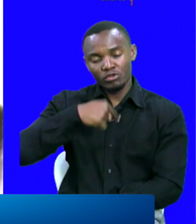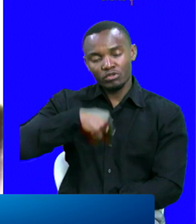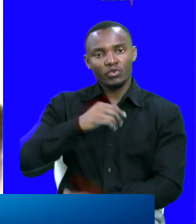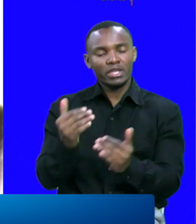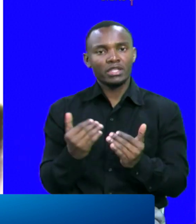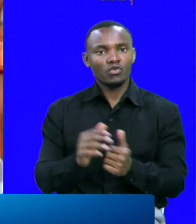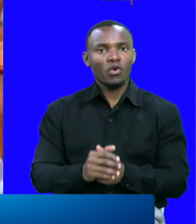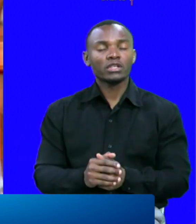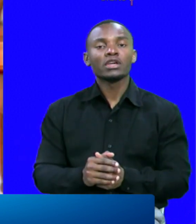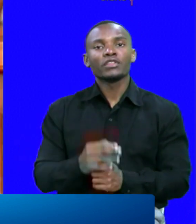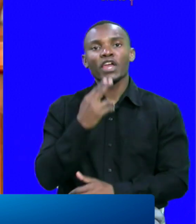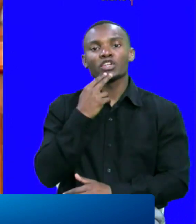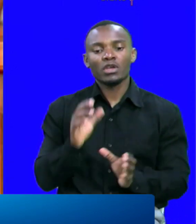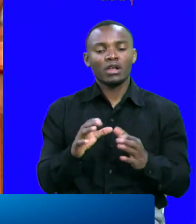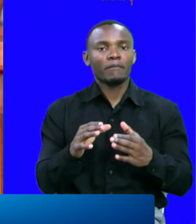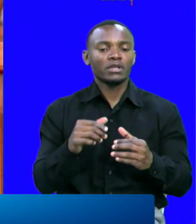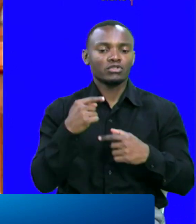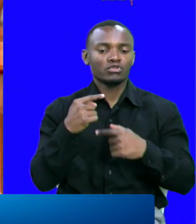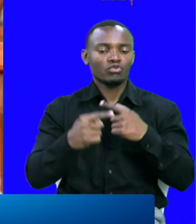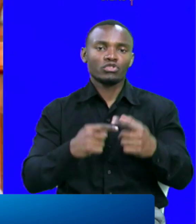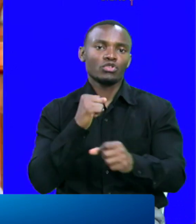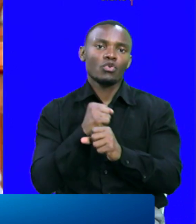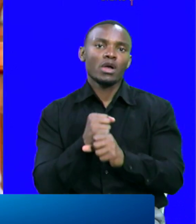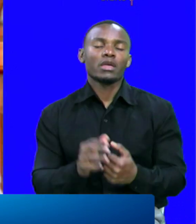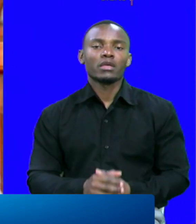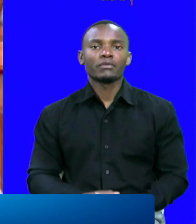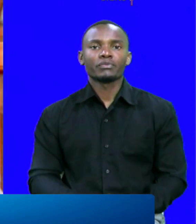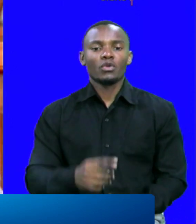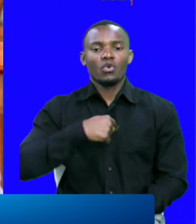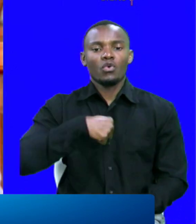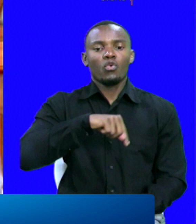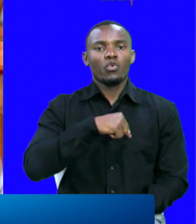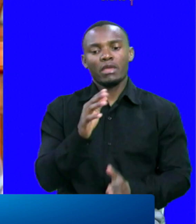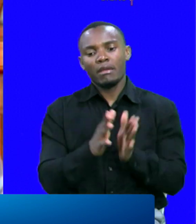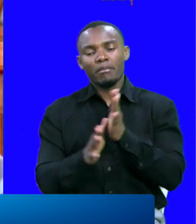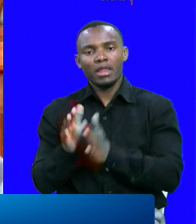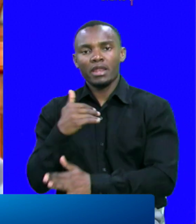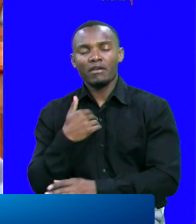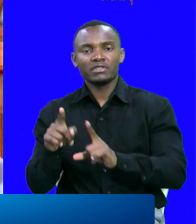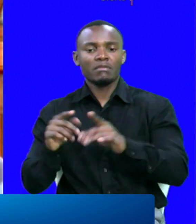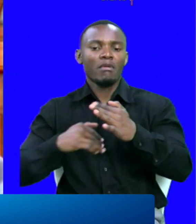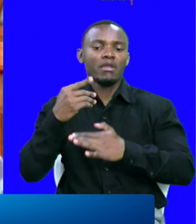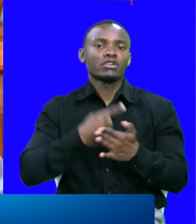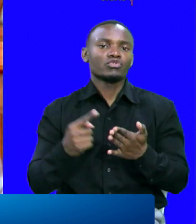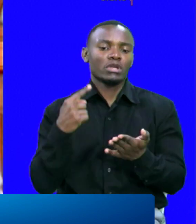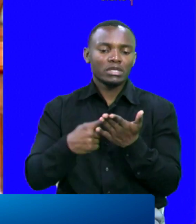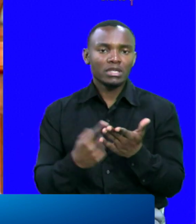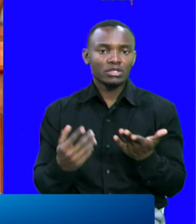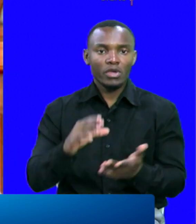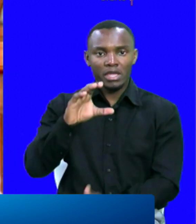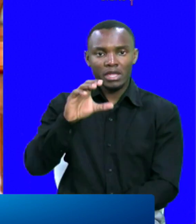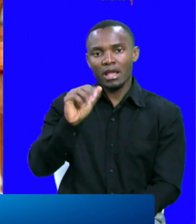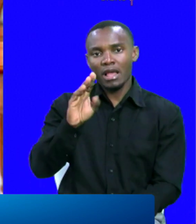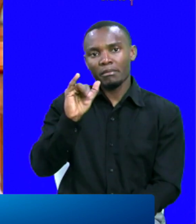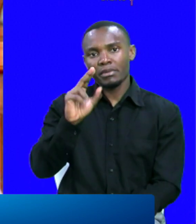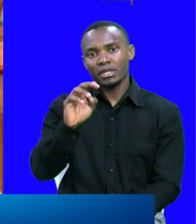sugar milling farms, that we will see some change very soon, because we need to see